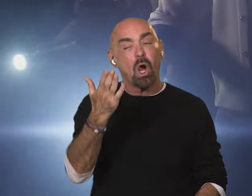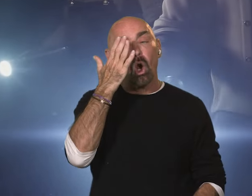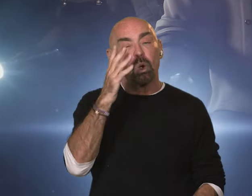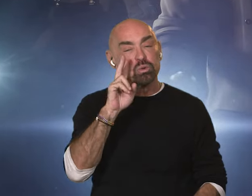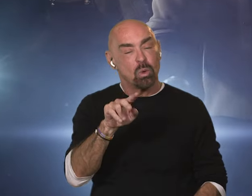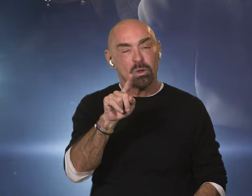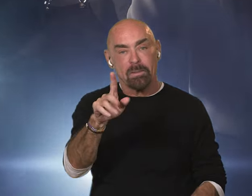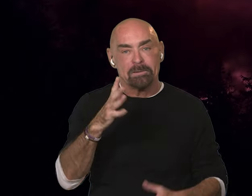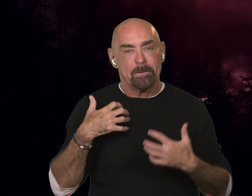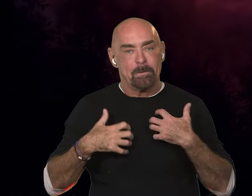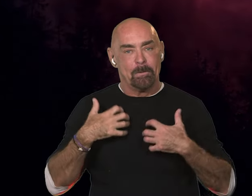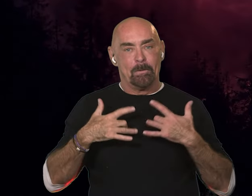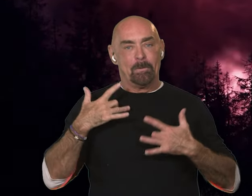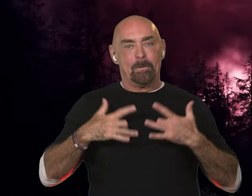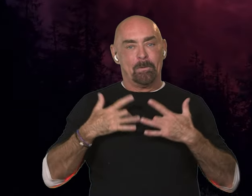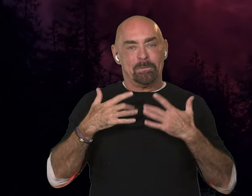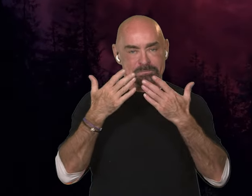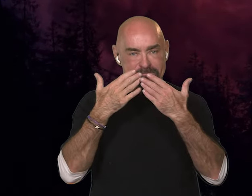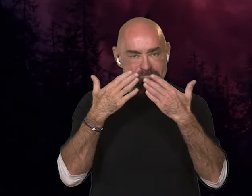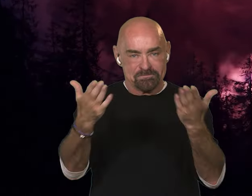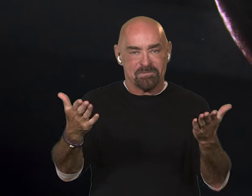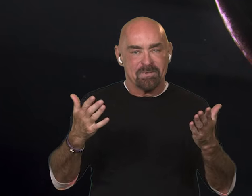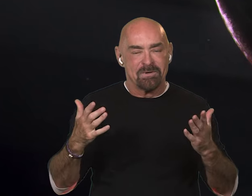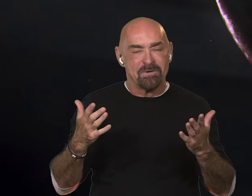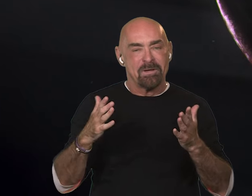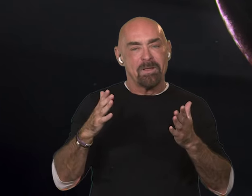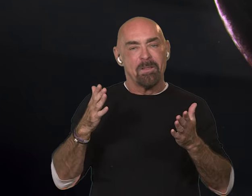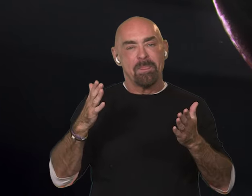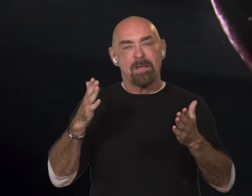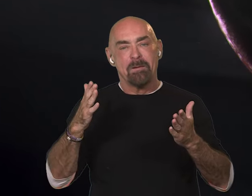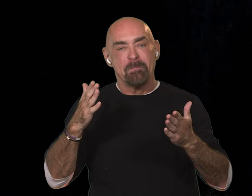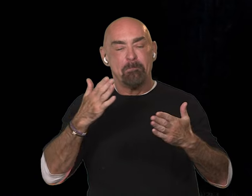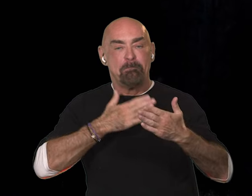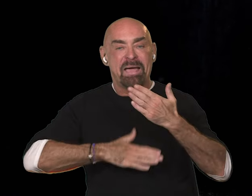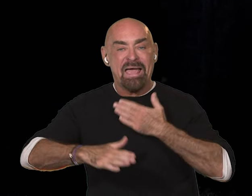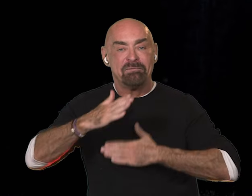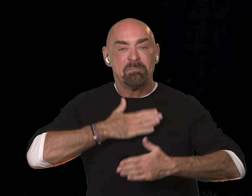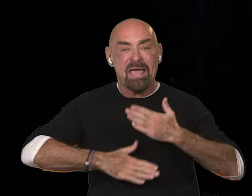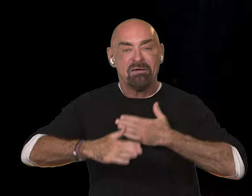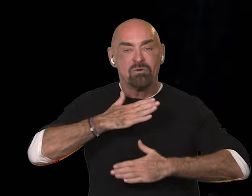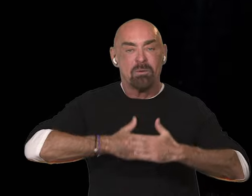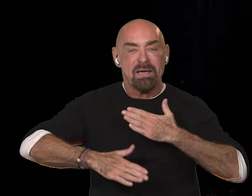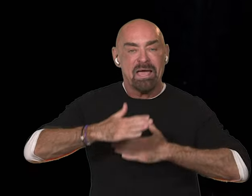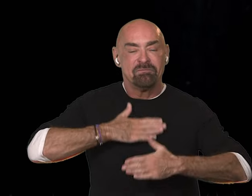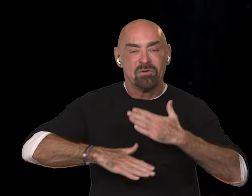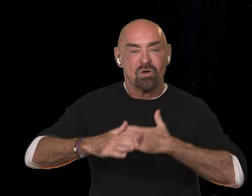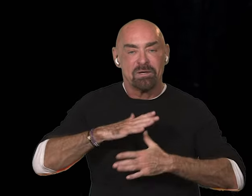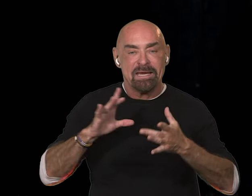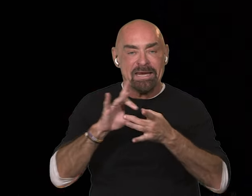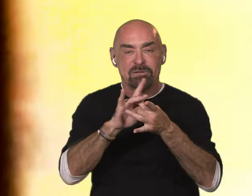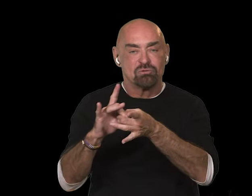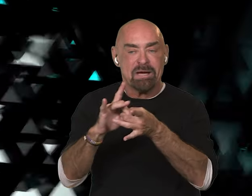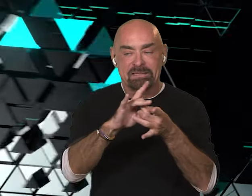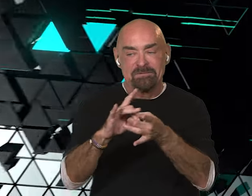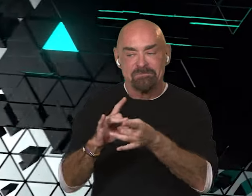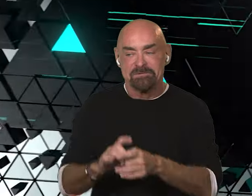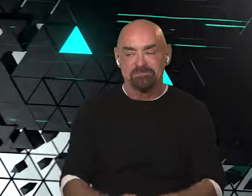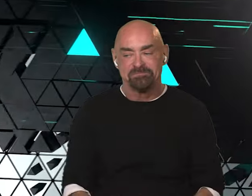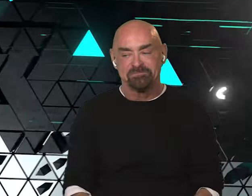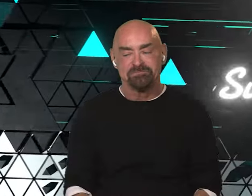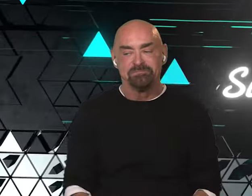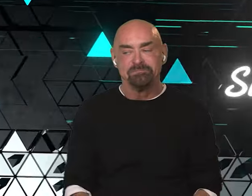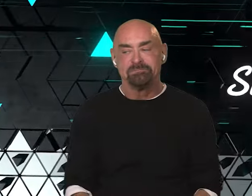closer look at this exciting collaboration, let's throw it over to our friends at Behavior Interactive and Supermassive Games.